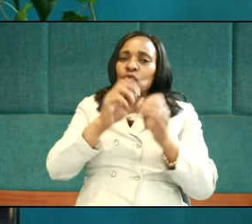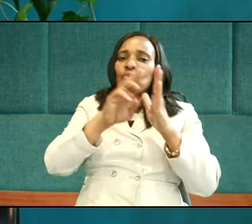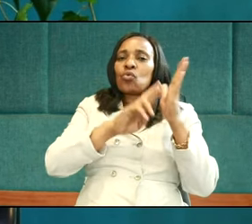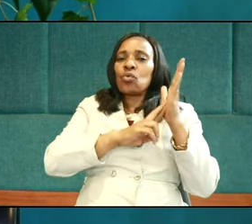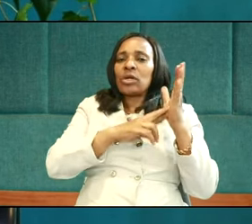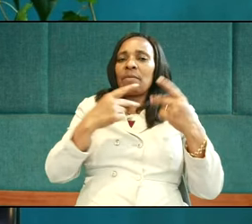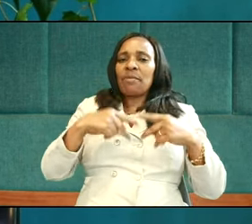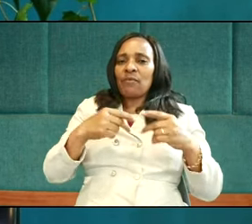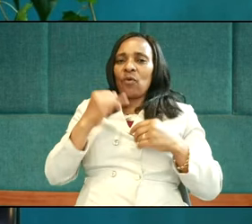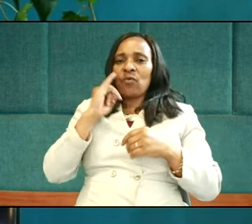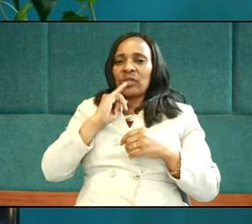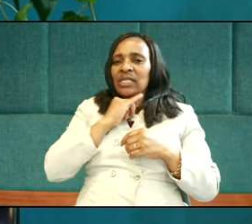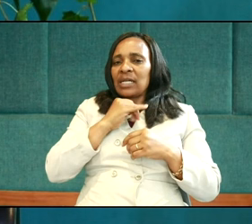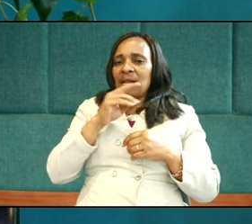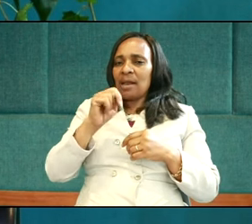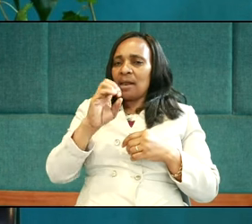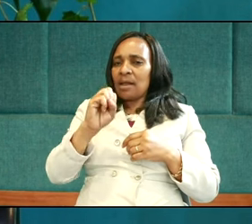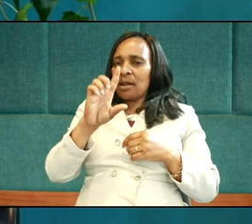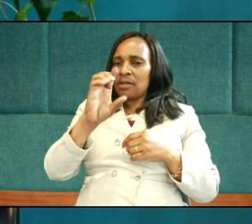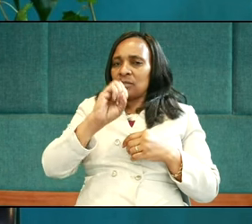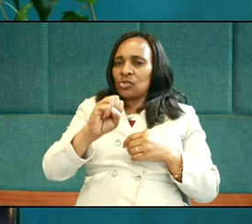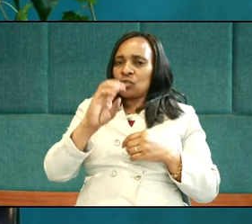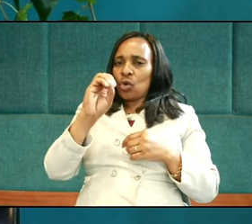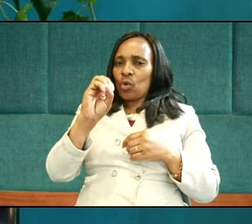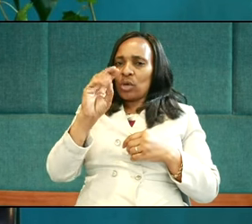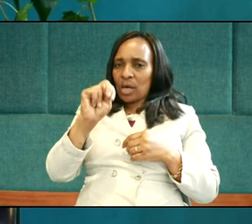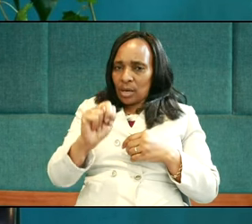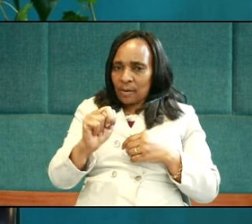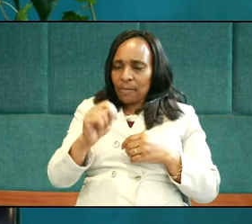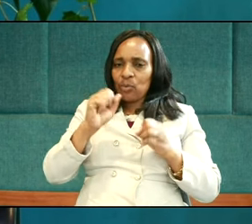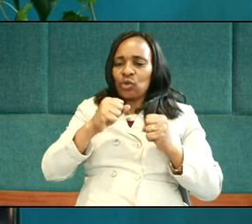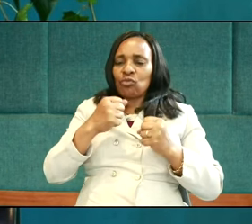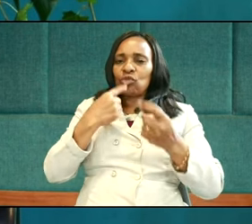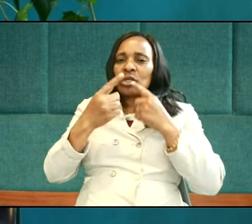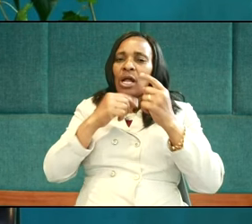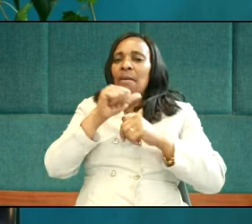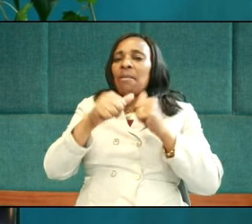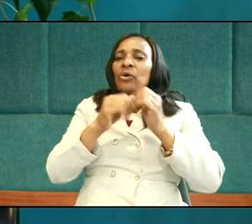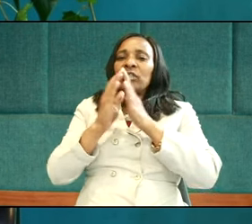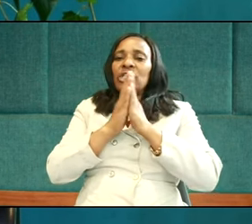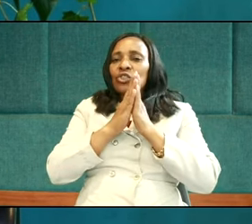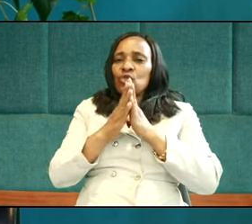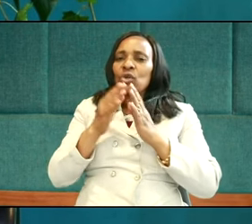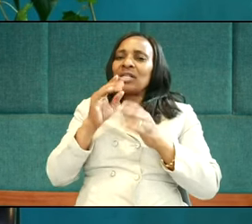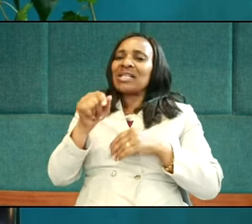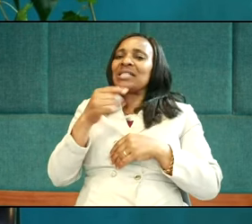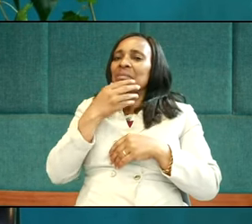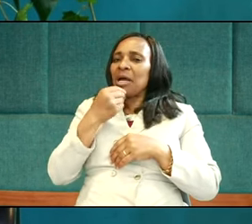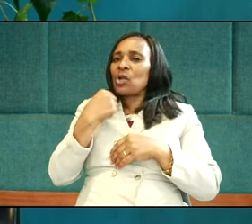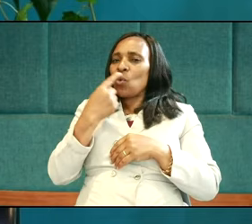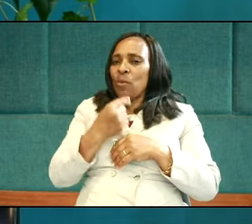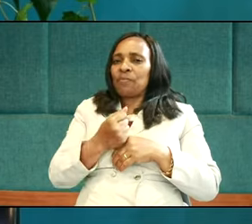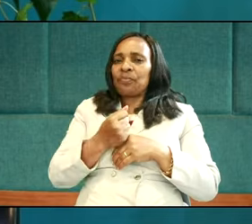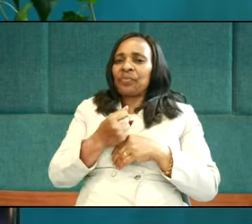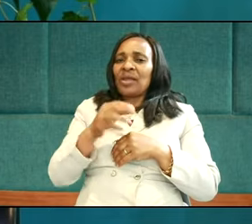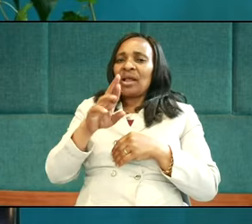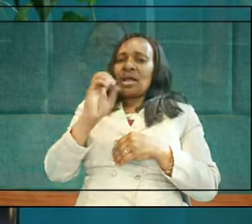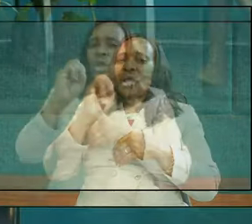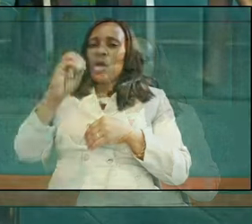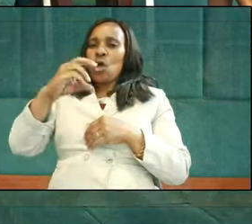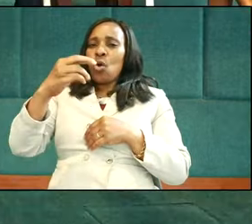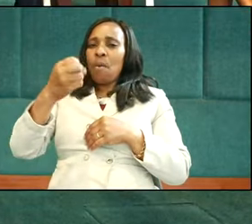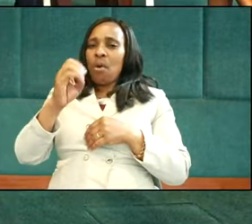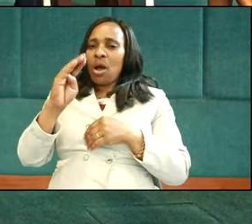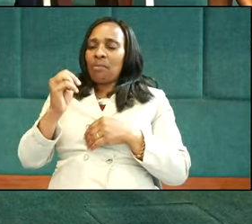So, Nelson, can you tell us a little bit about Rehoboam? Who is he? Rehoboam is the son of